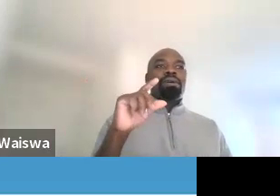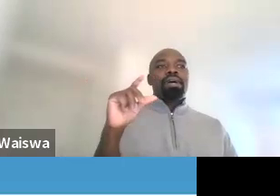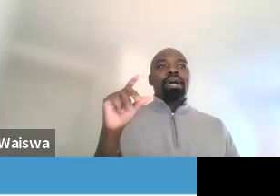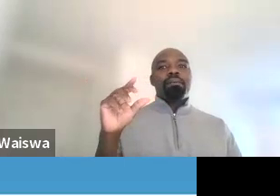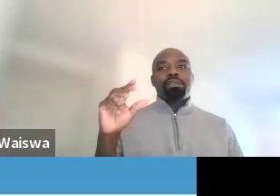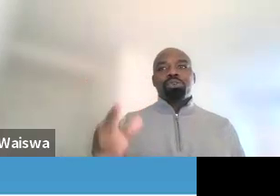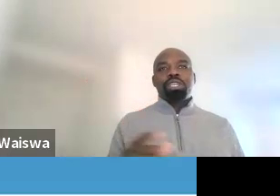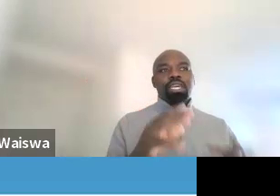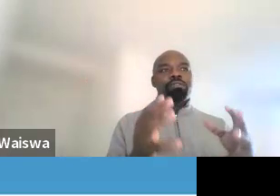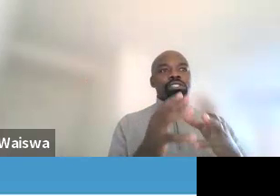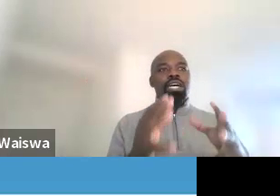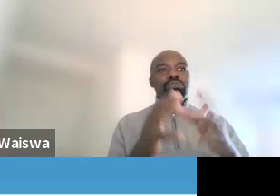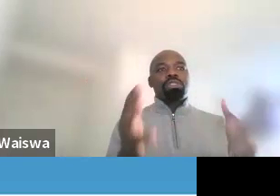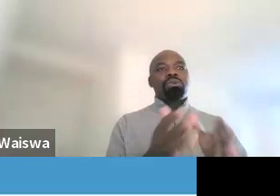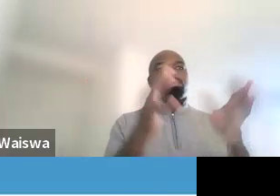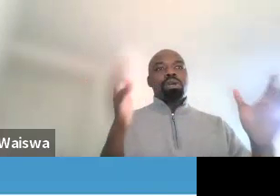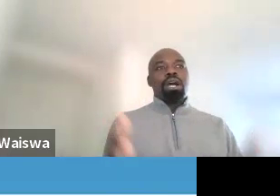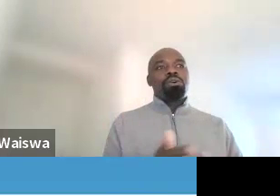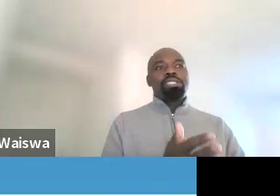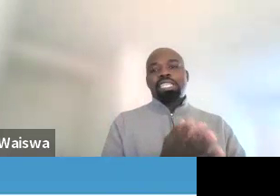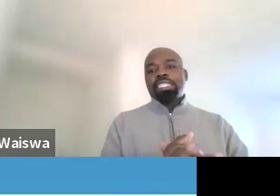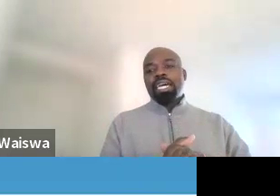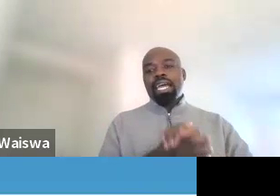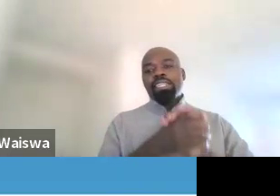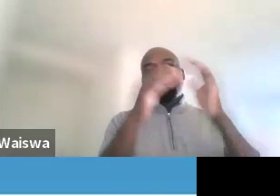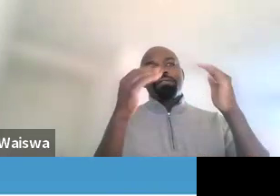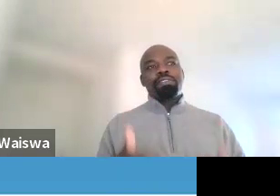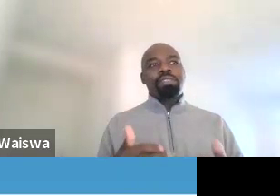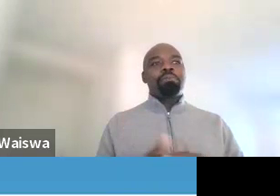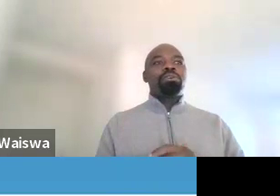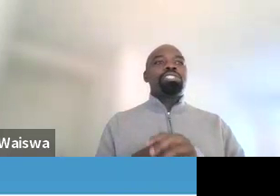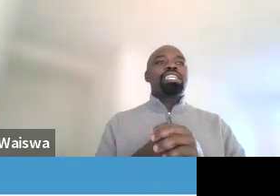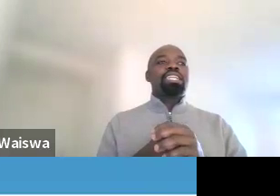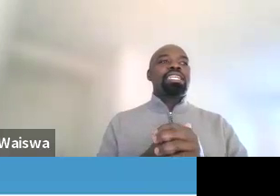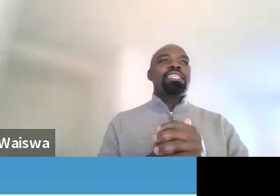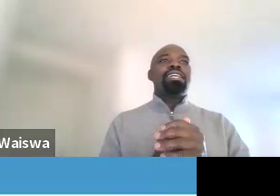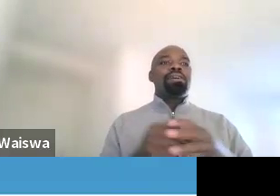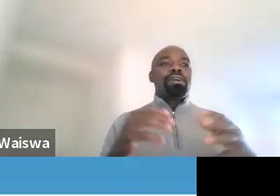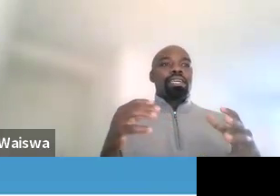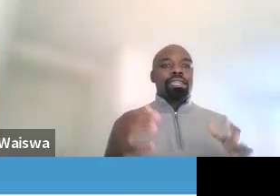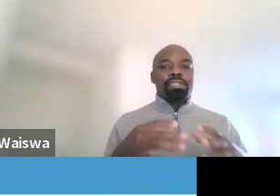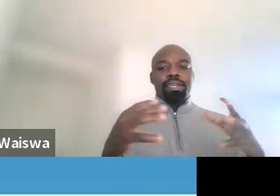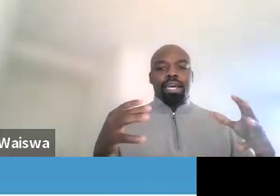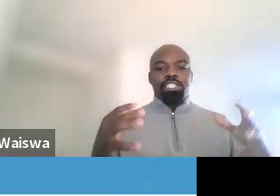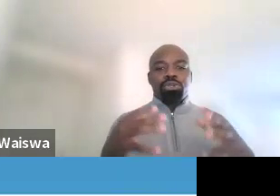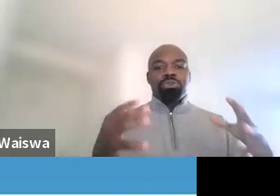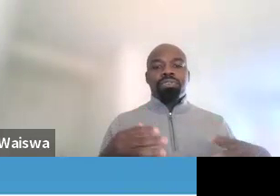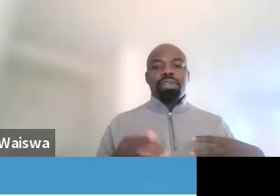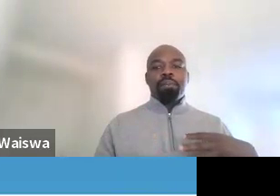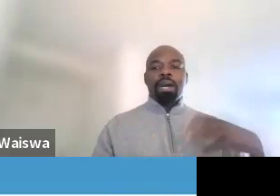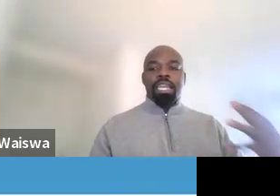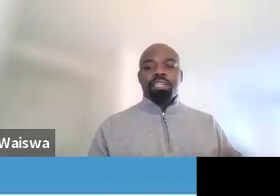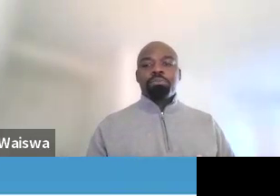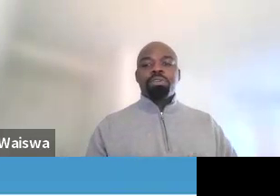members join efforts hands with you on this letter and have them co-sign that letter. It